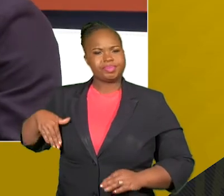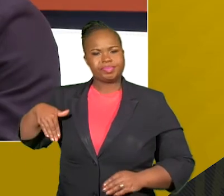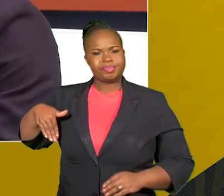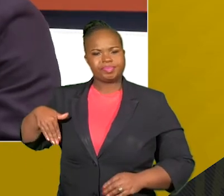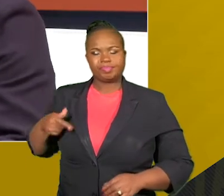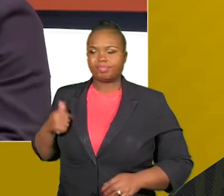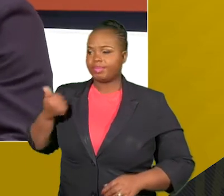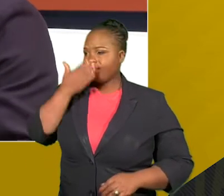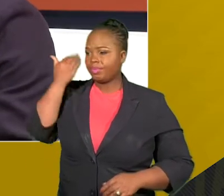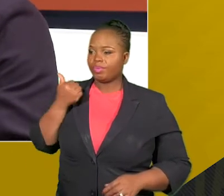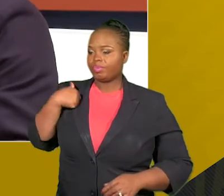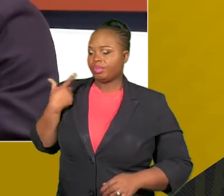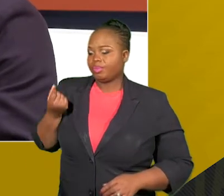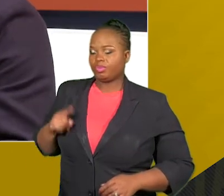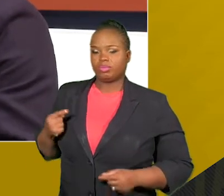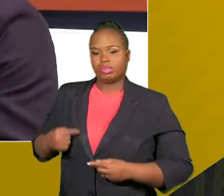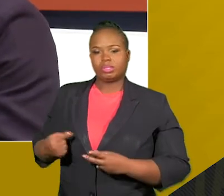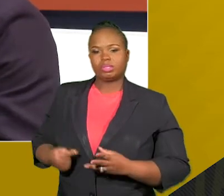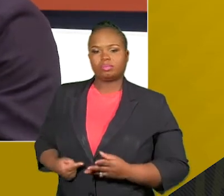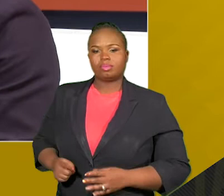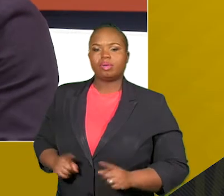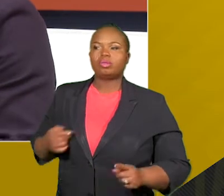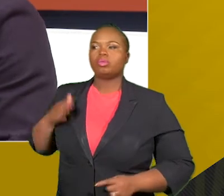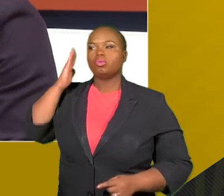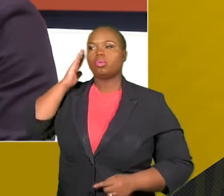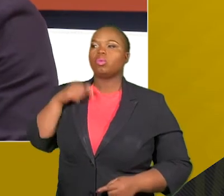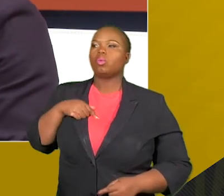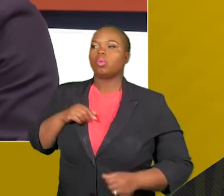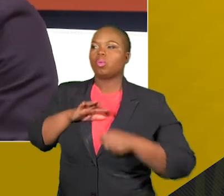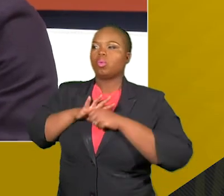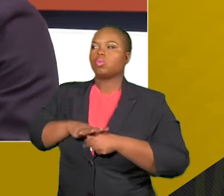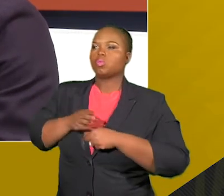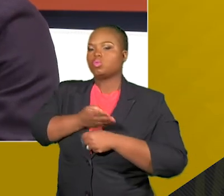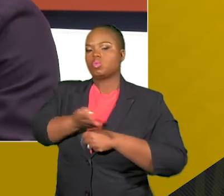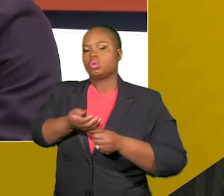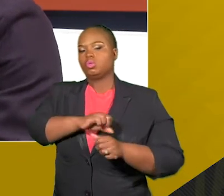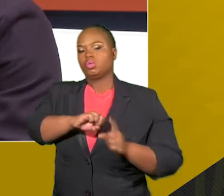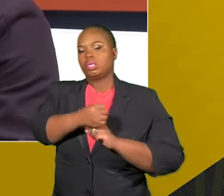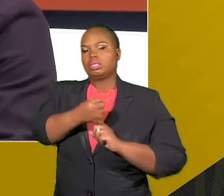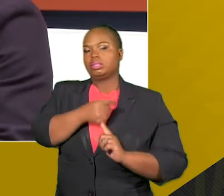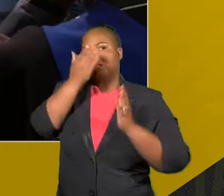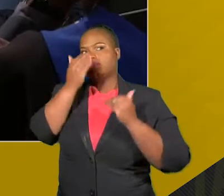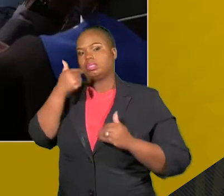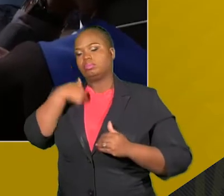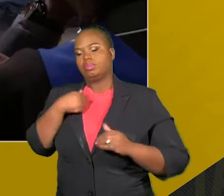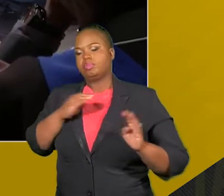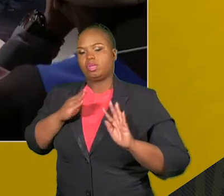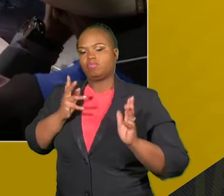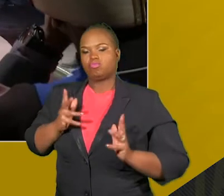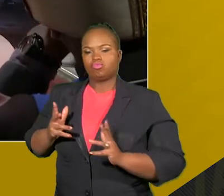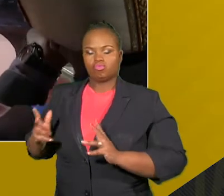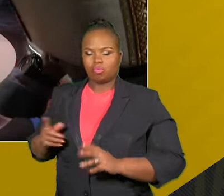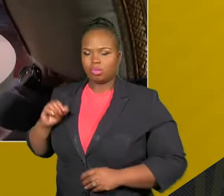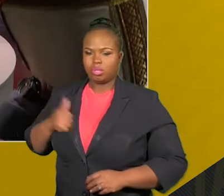Right, bangers with you know, funagala relationship, but all that they know, with there's a pressure from the society, with you're supposed to behave like this. So,